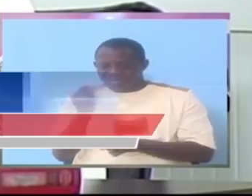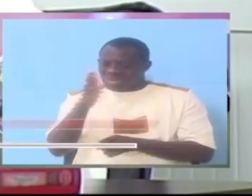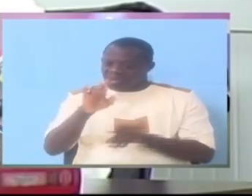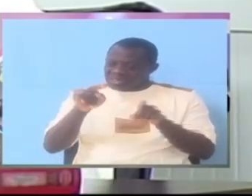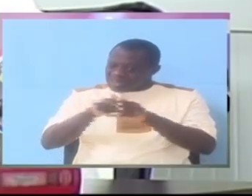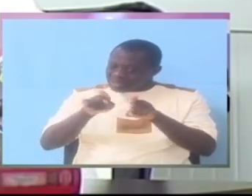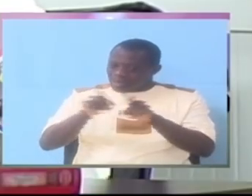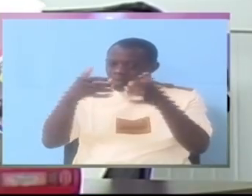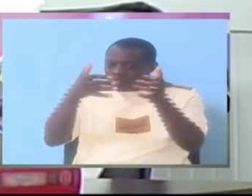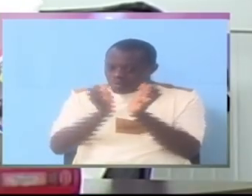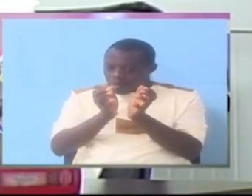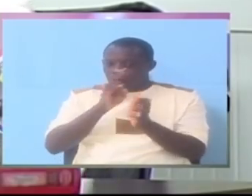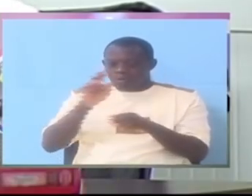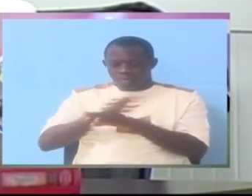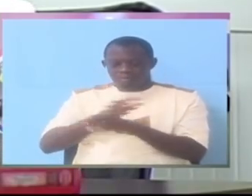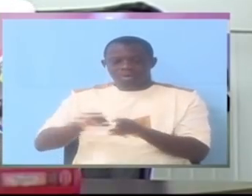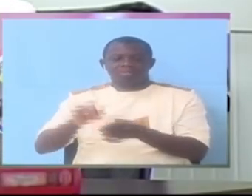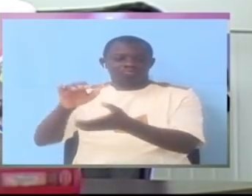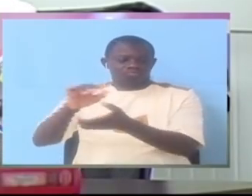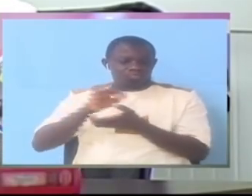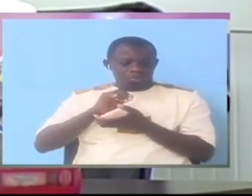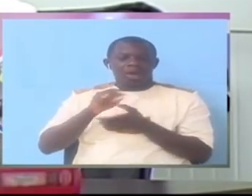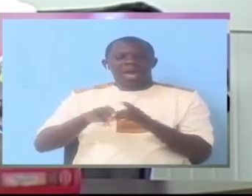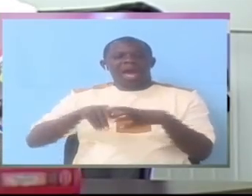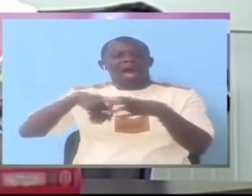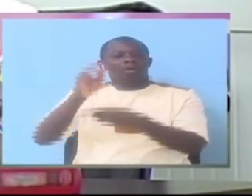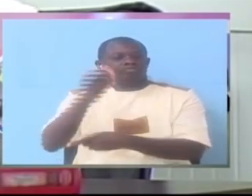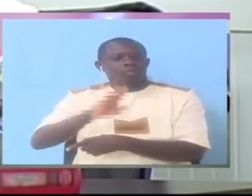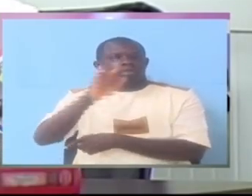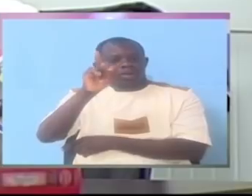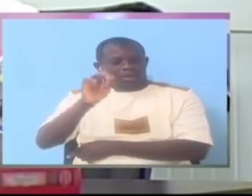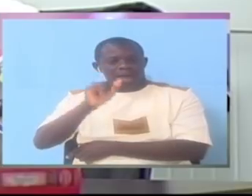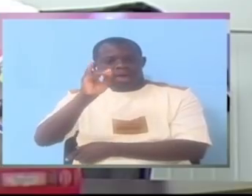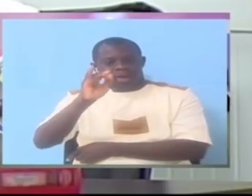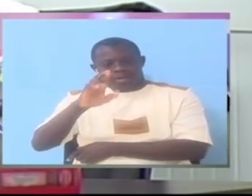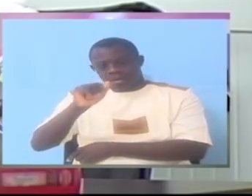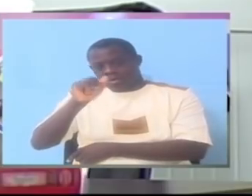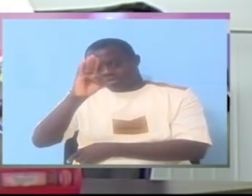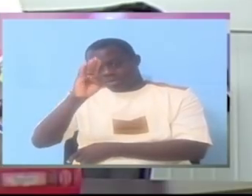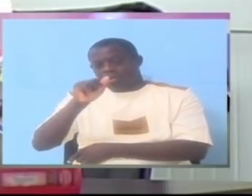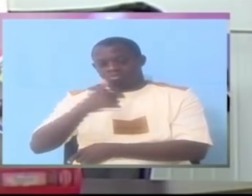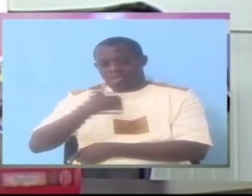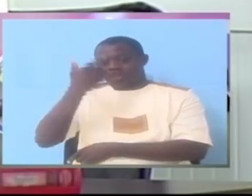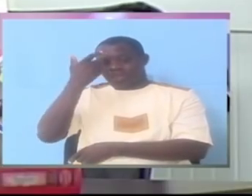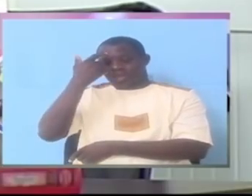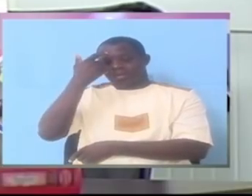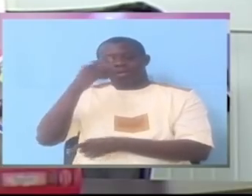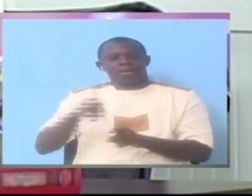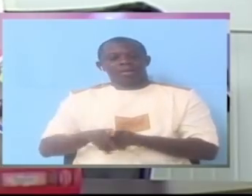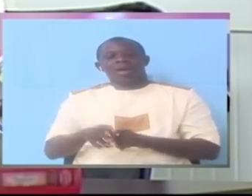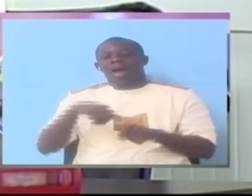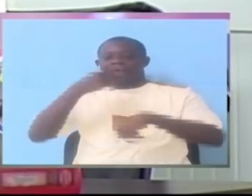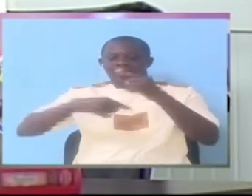group that was removed from the Kairaba. Ngorseka said he informed his boss at the time, the Bamarena, about what he saw,